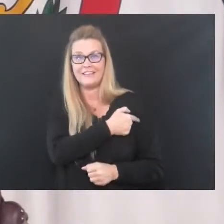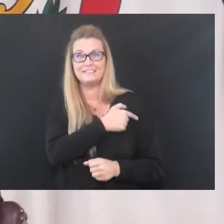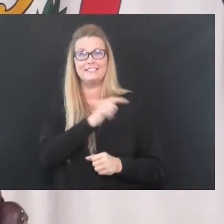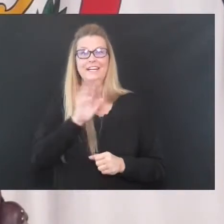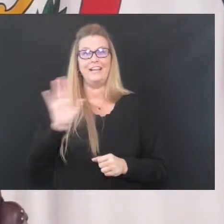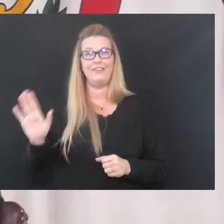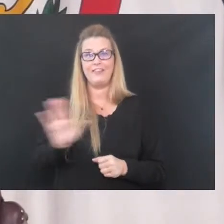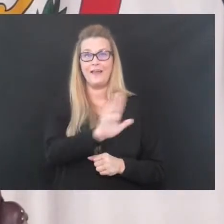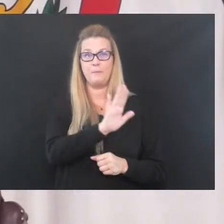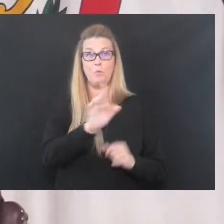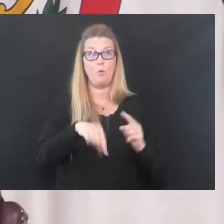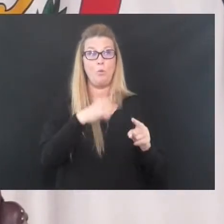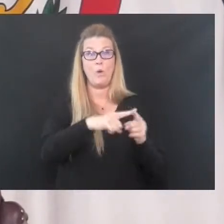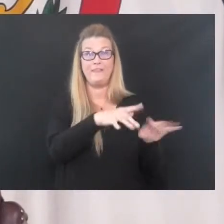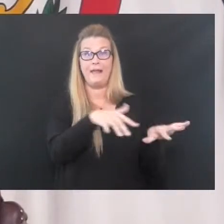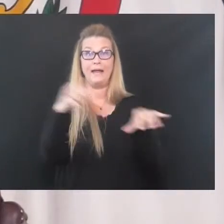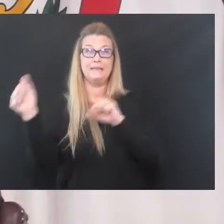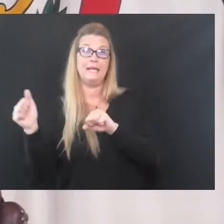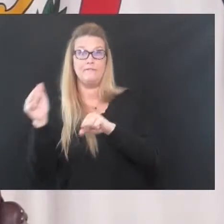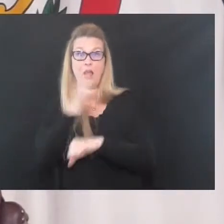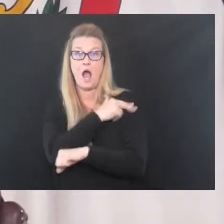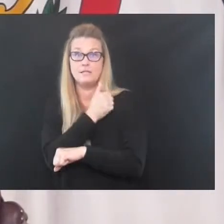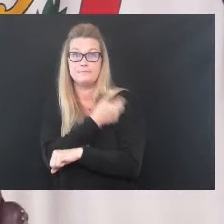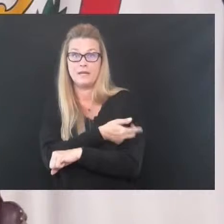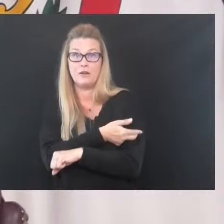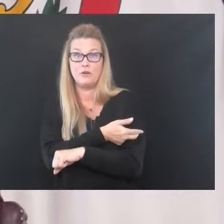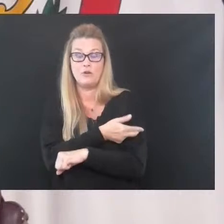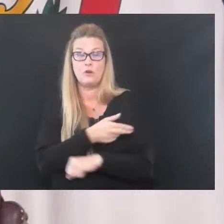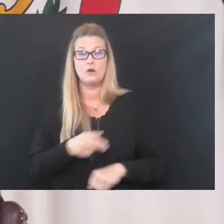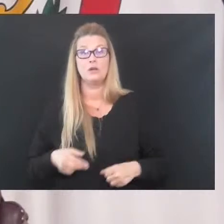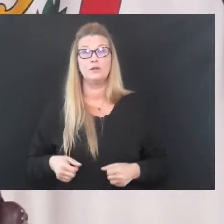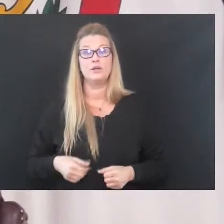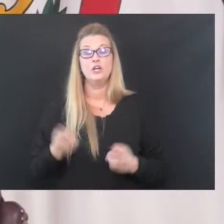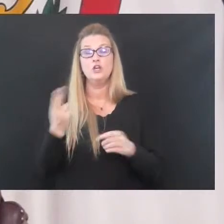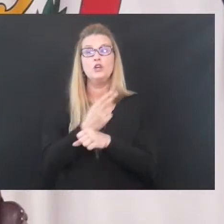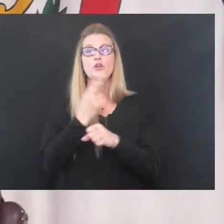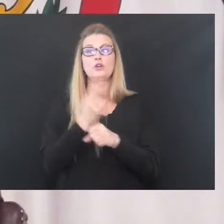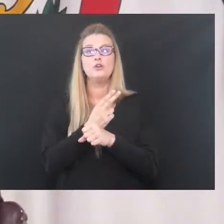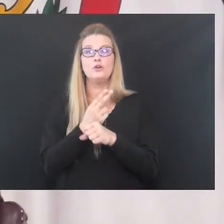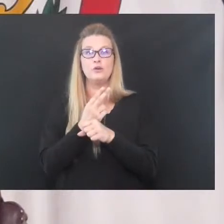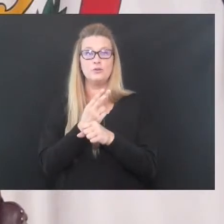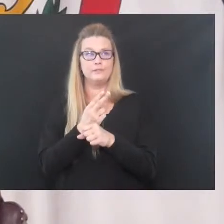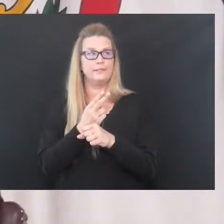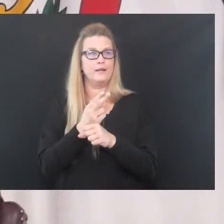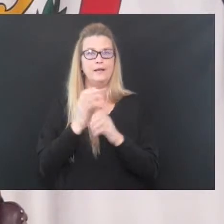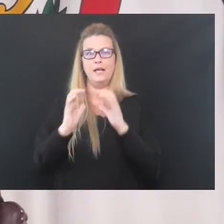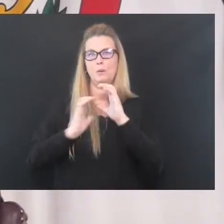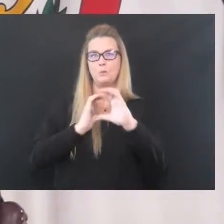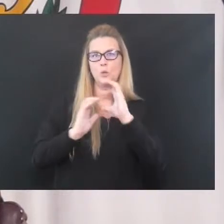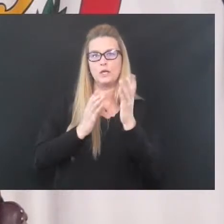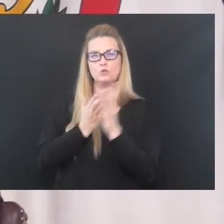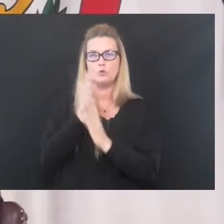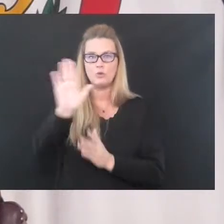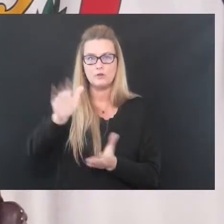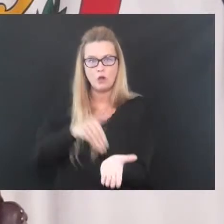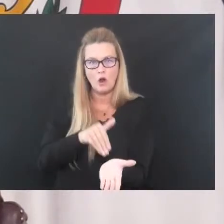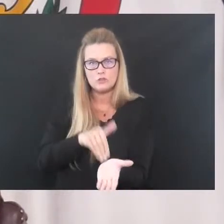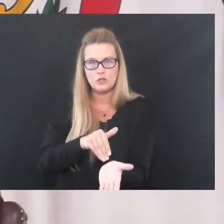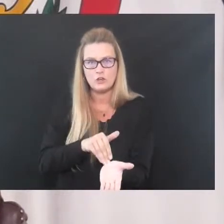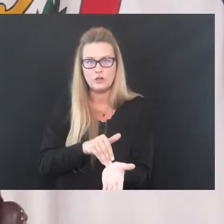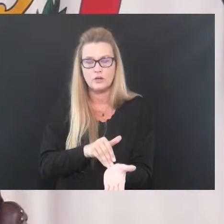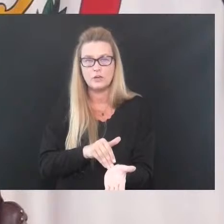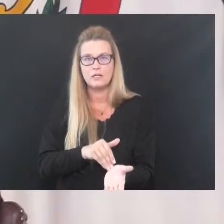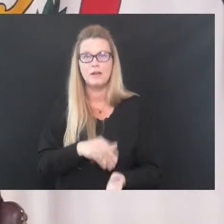on discharge. Move messaging through primary care providers, primary